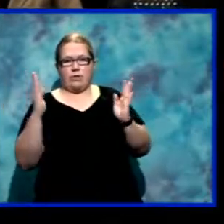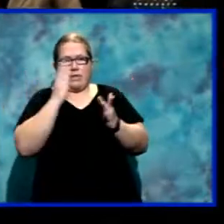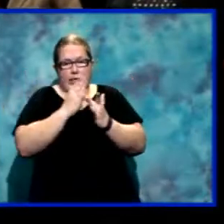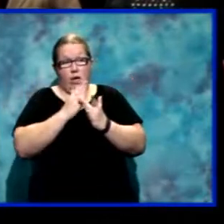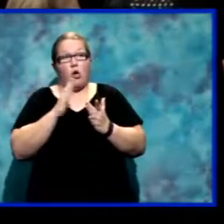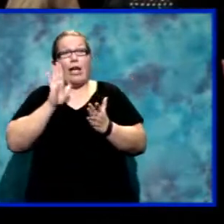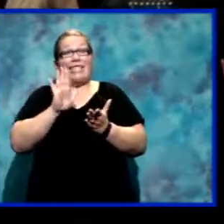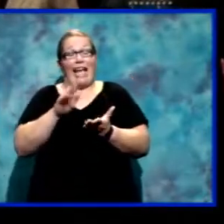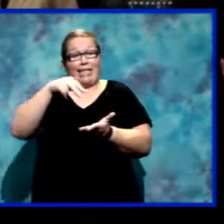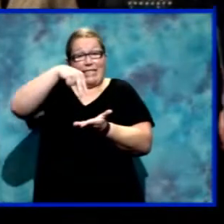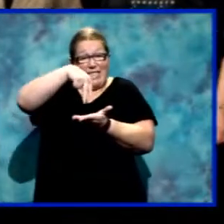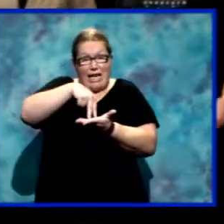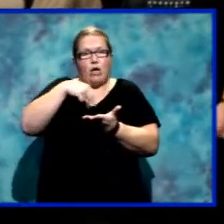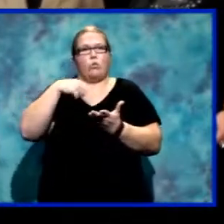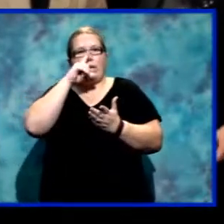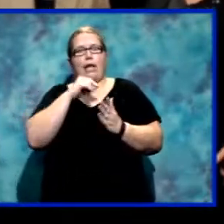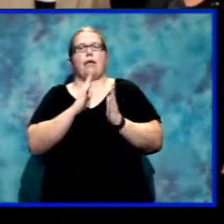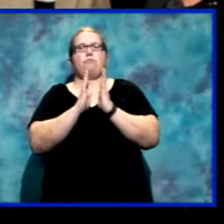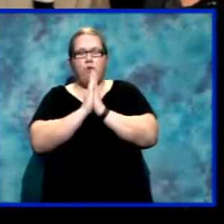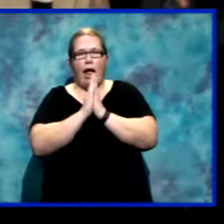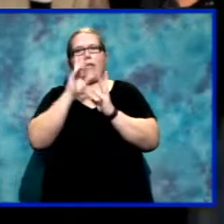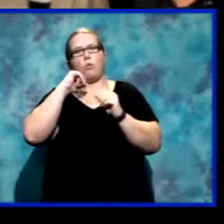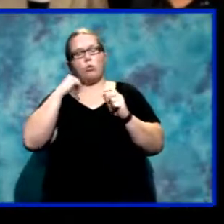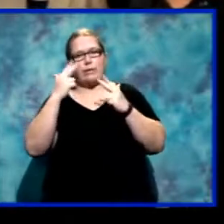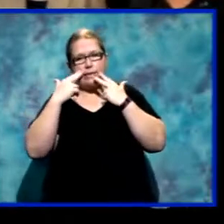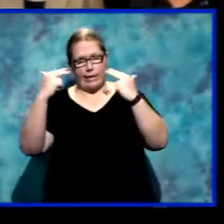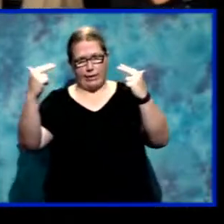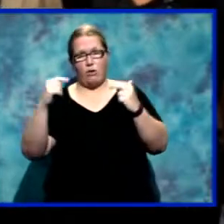standing because we're about to pray and then we're going to sing. Let's pray.